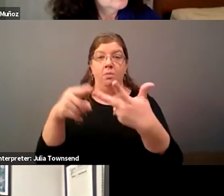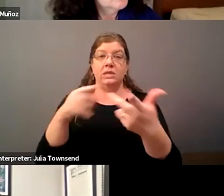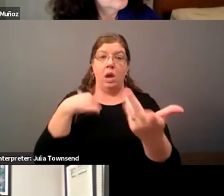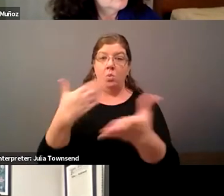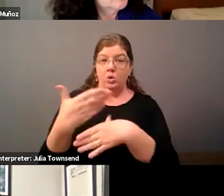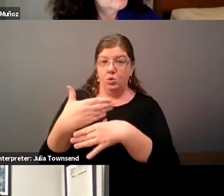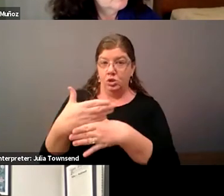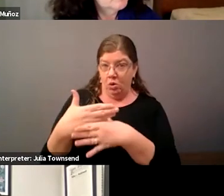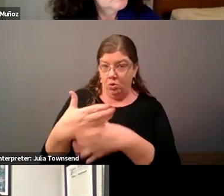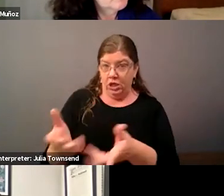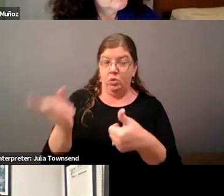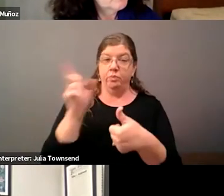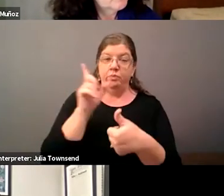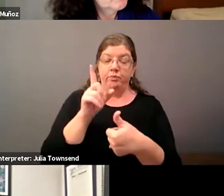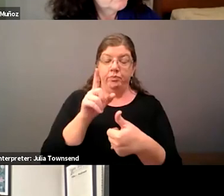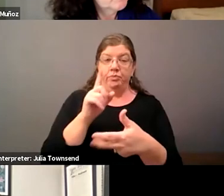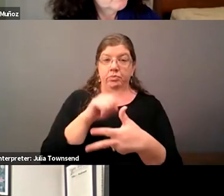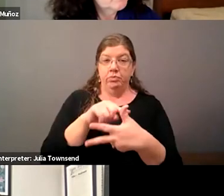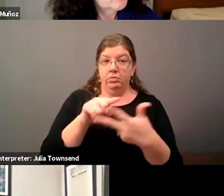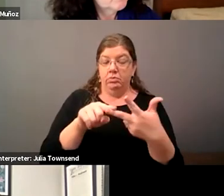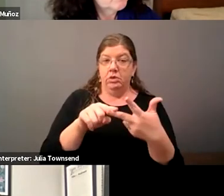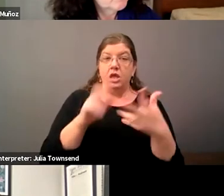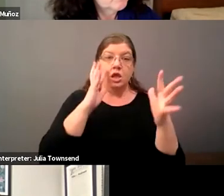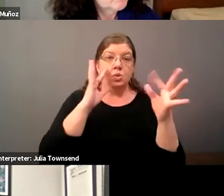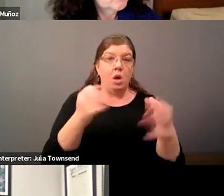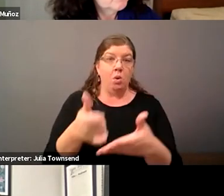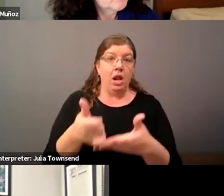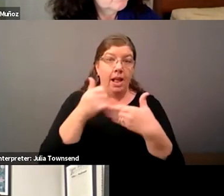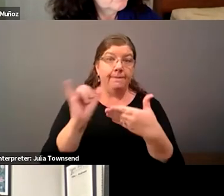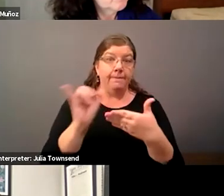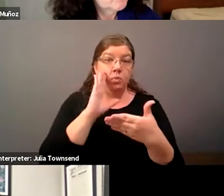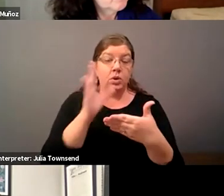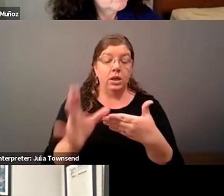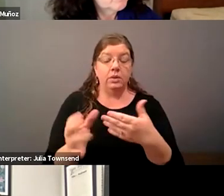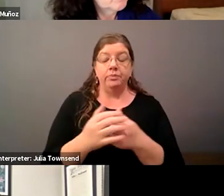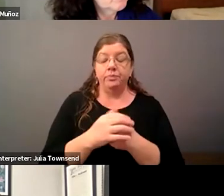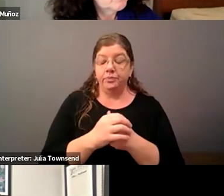you and this resolution will help too